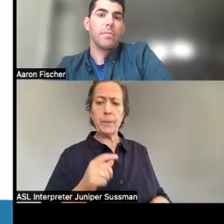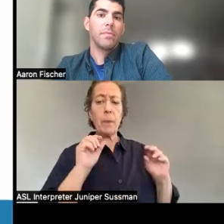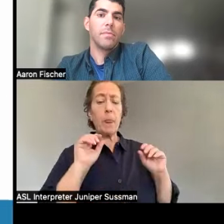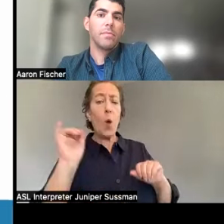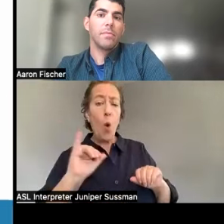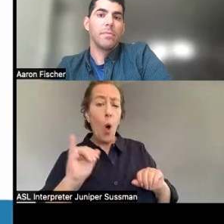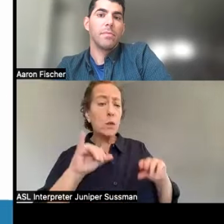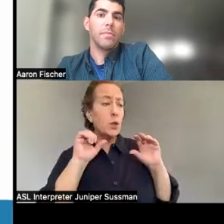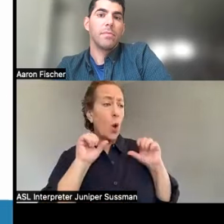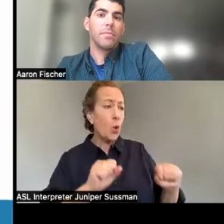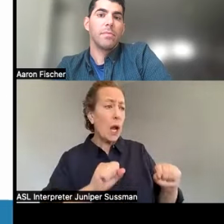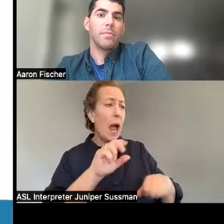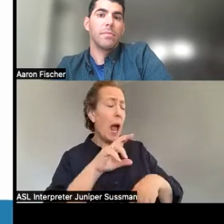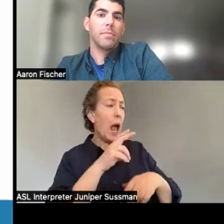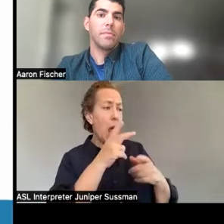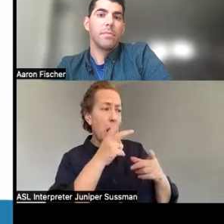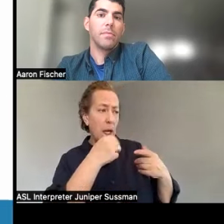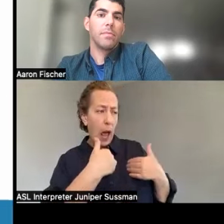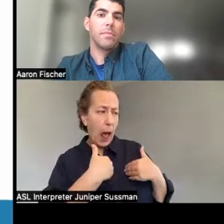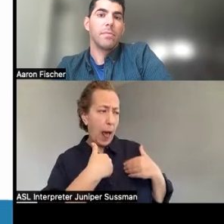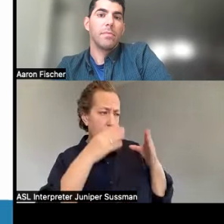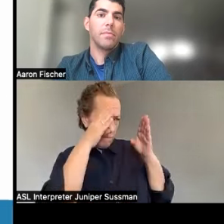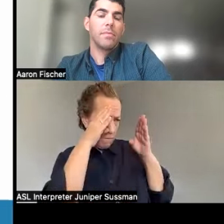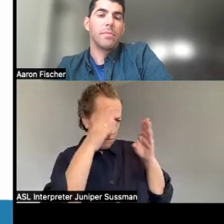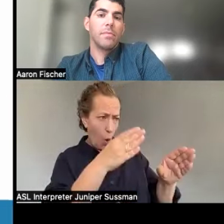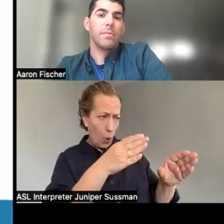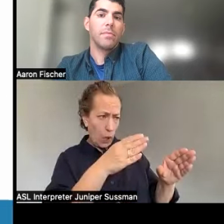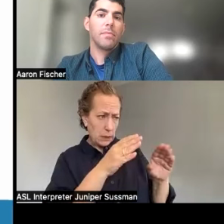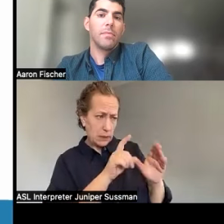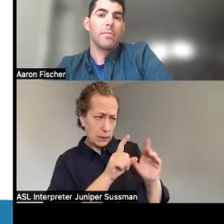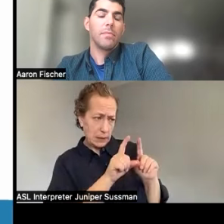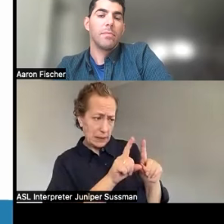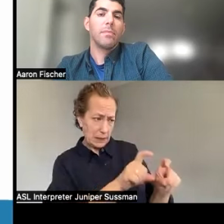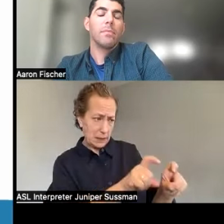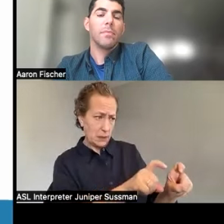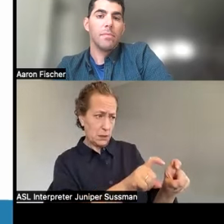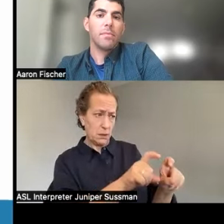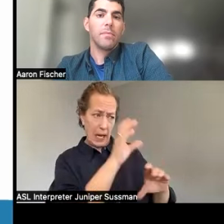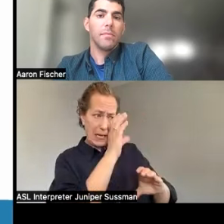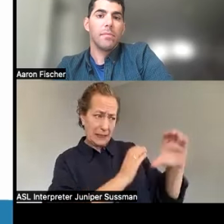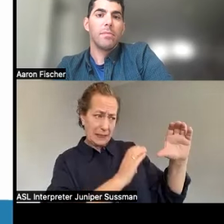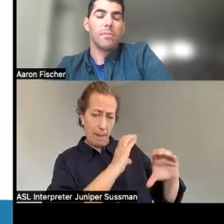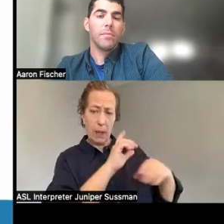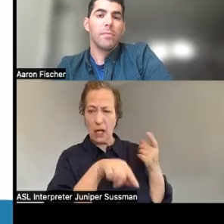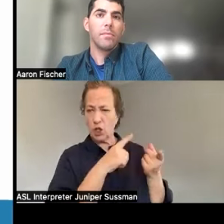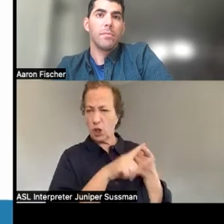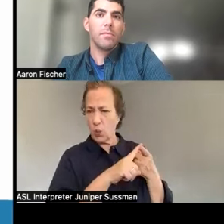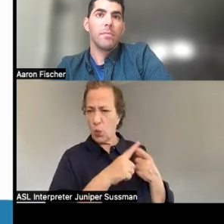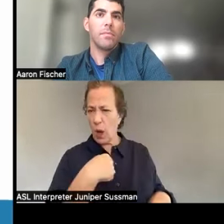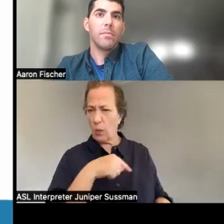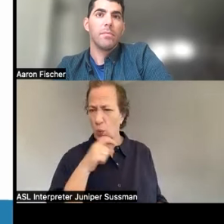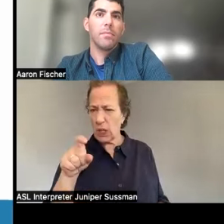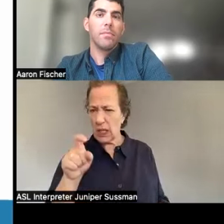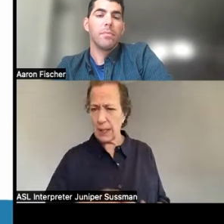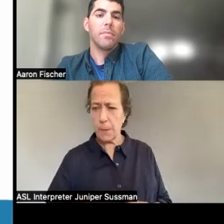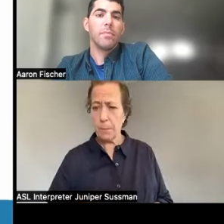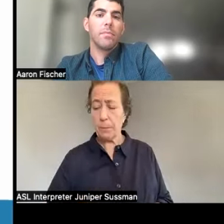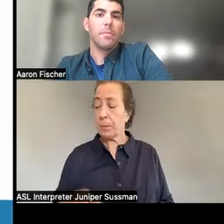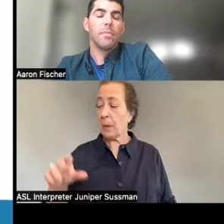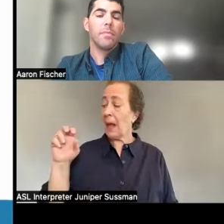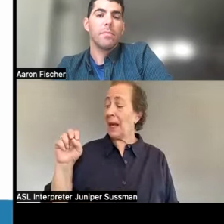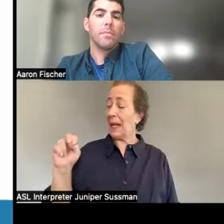and appropriate medical examinations when it's required. Additionally, enabling services